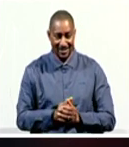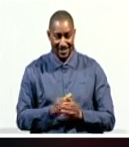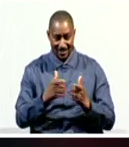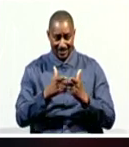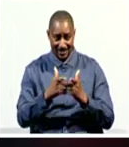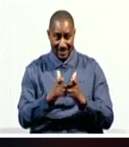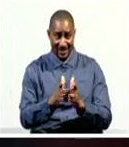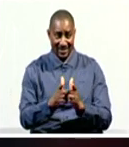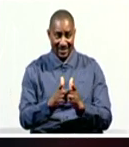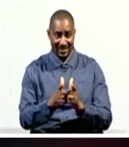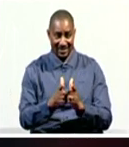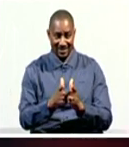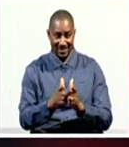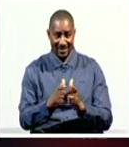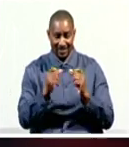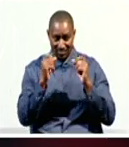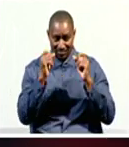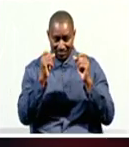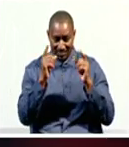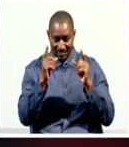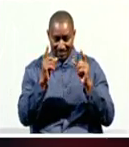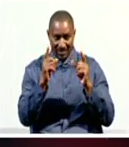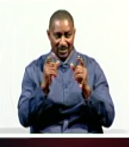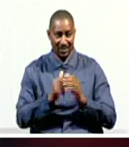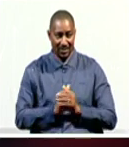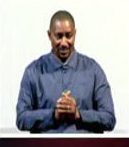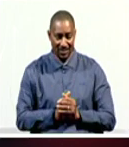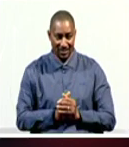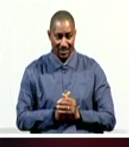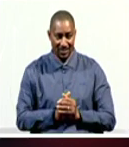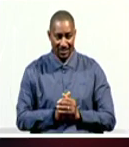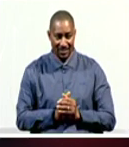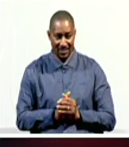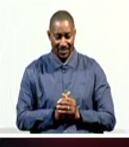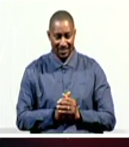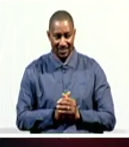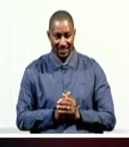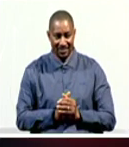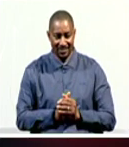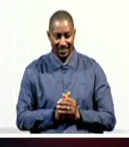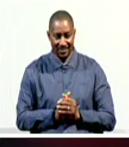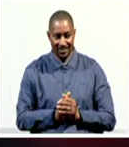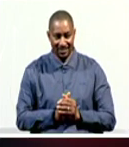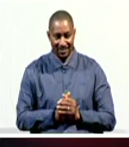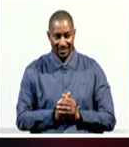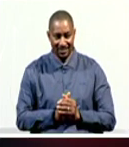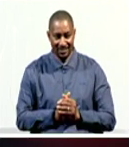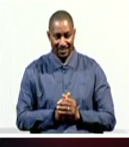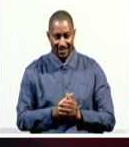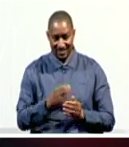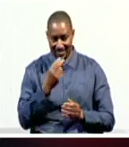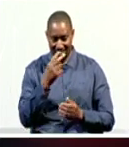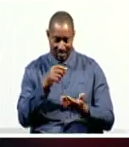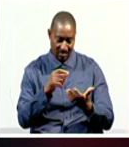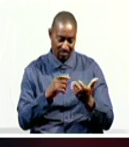I woke up to go to my garden. I have this custom of looking at my phone. So I looked at my phone